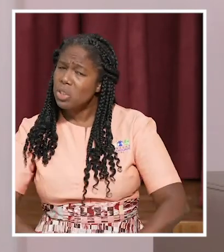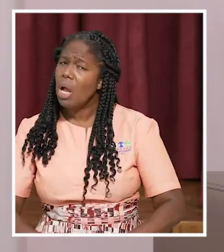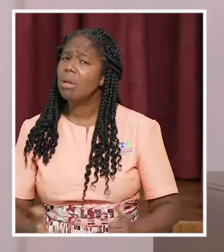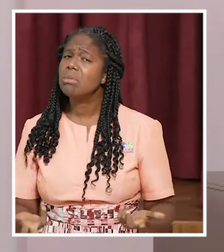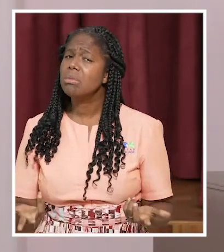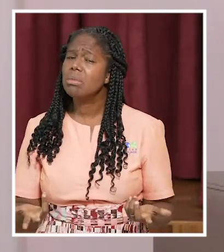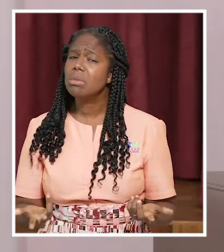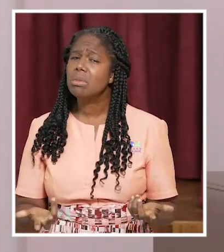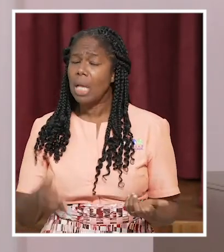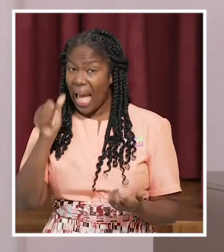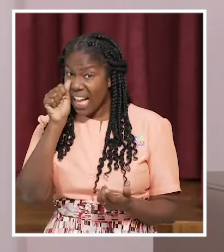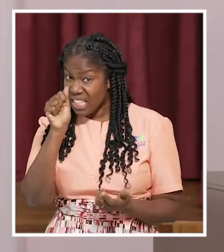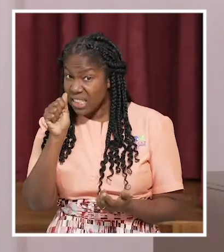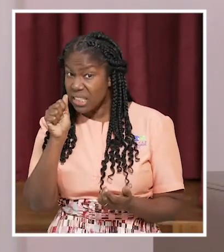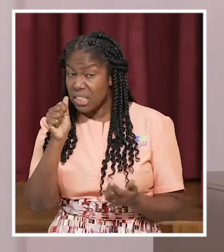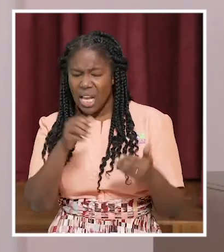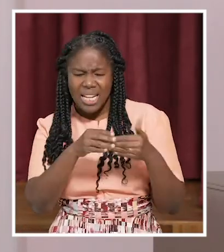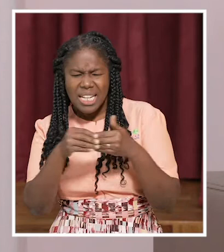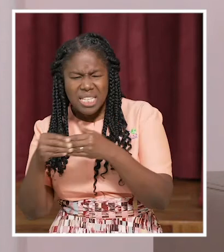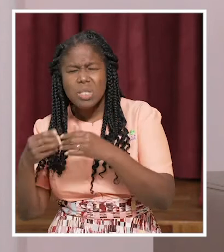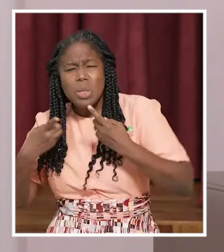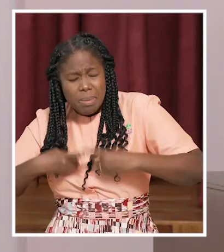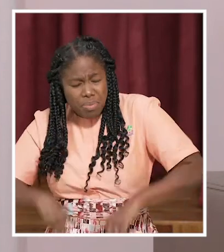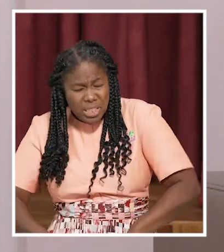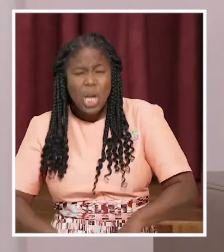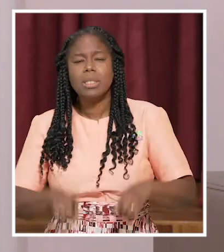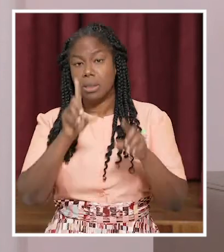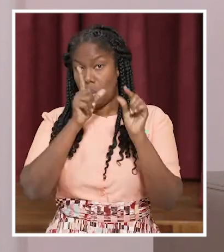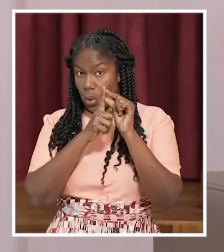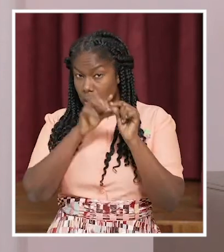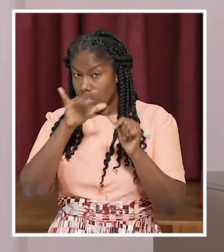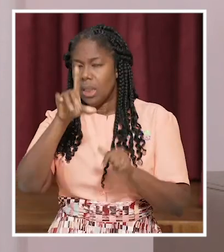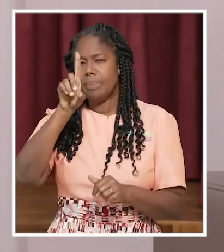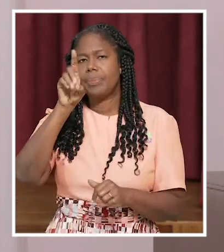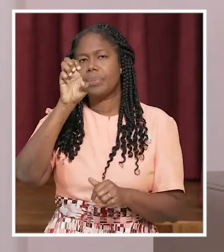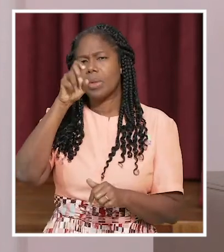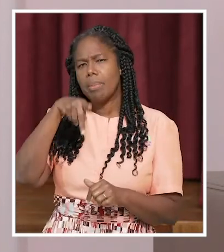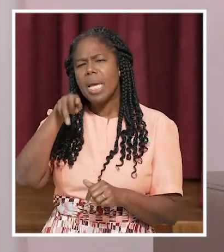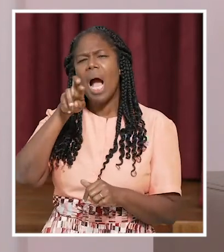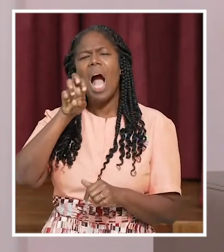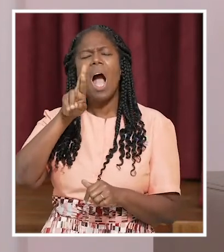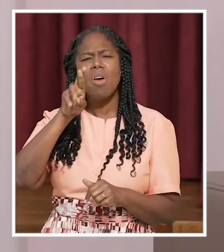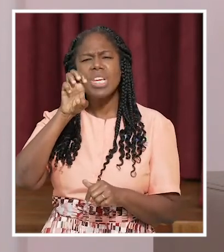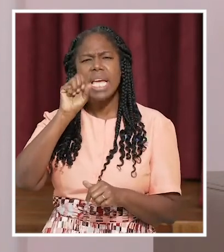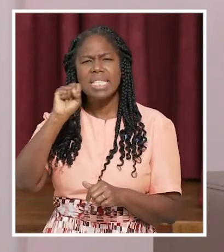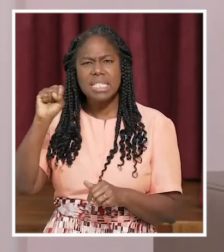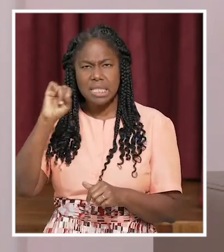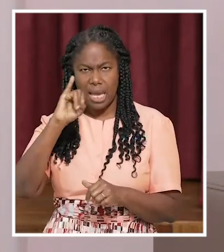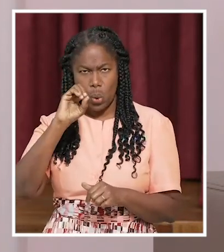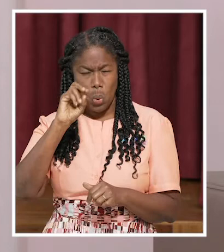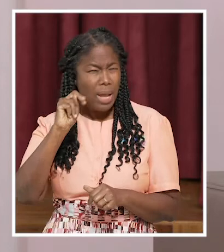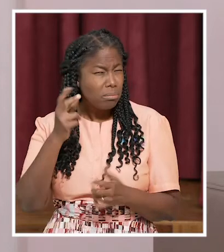both what we call mood disorders, and because the same system of brain cells is involved, the